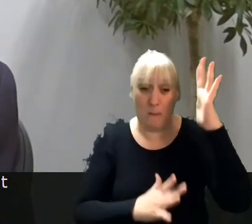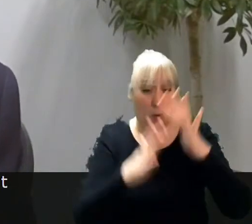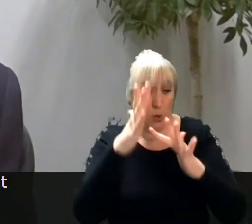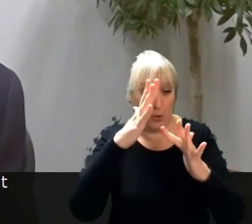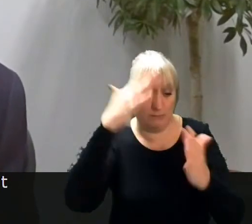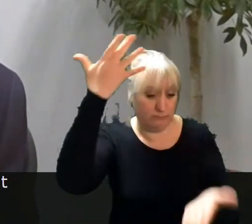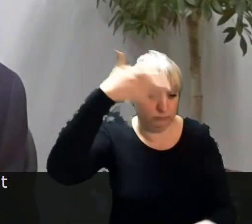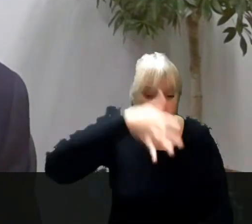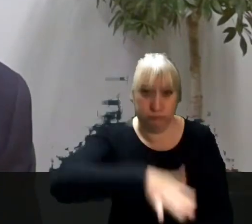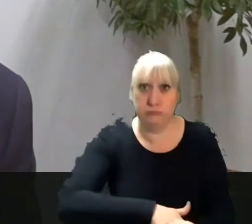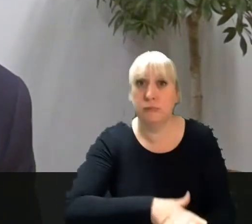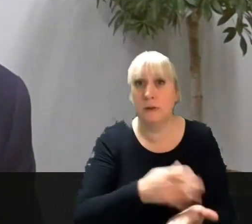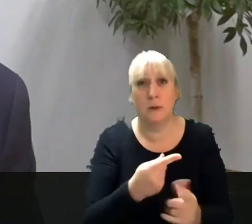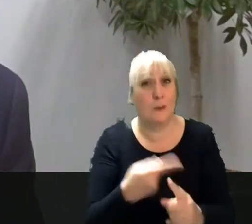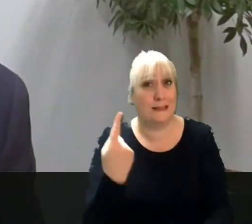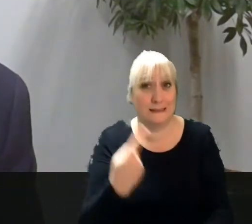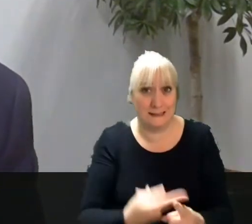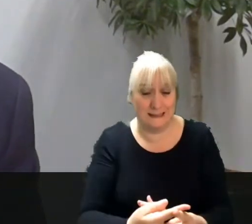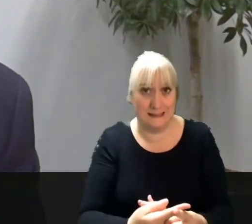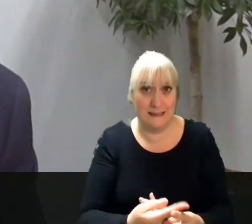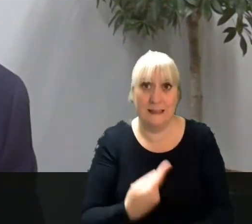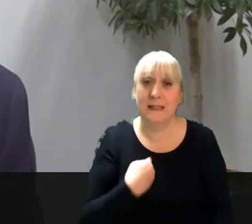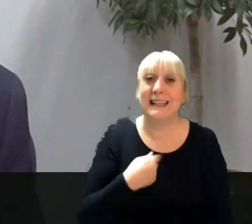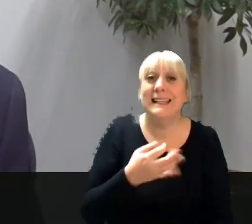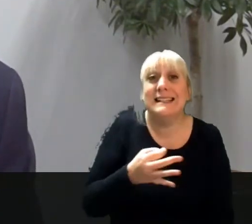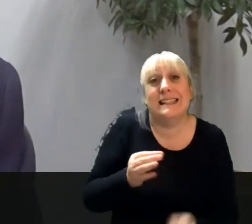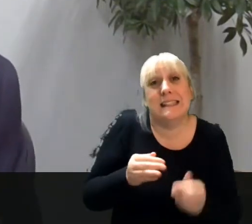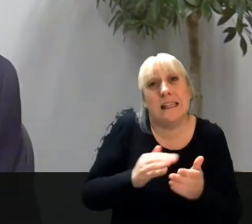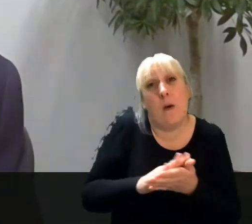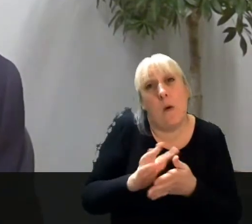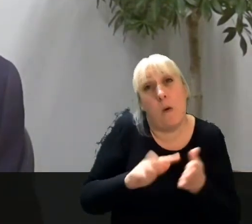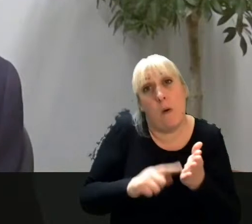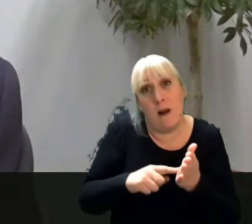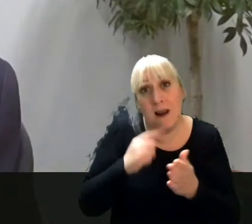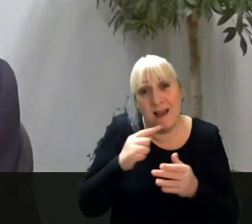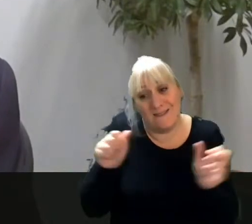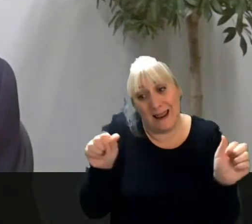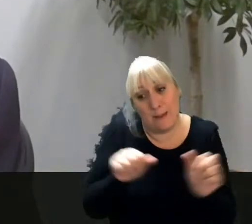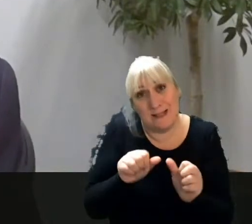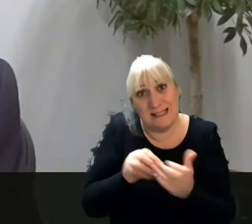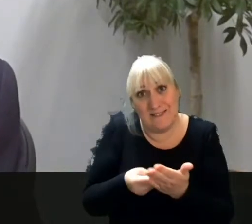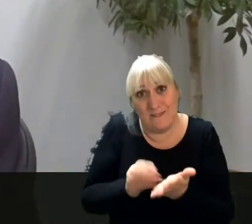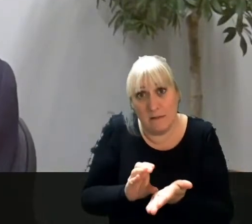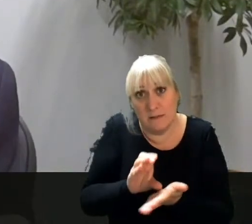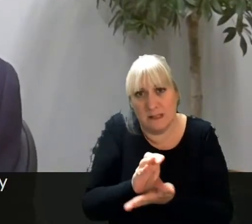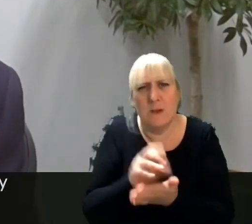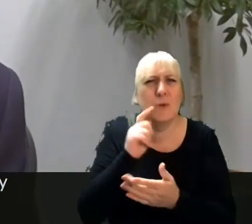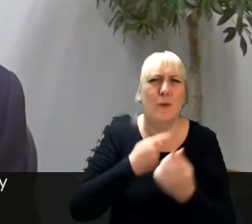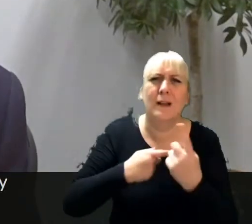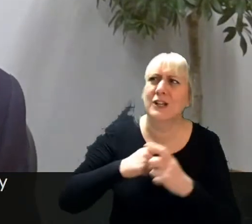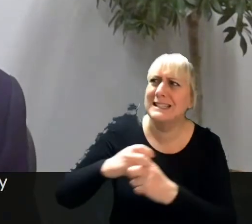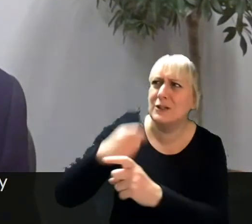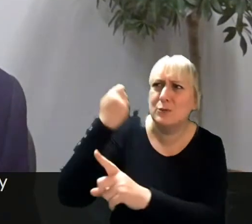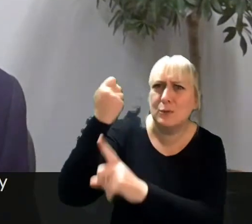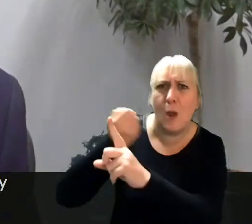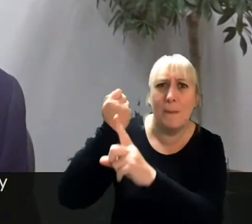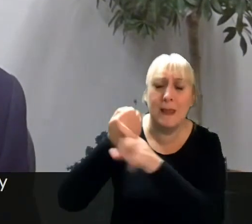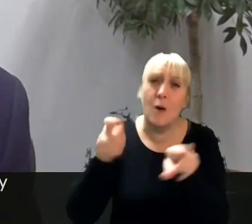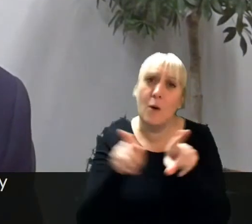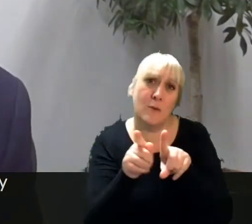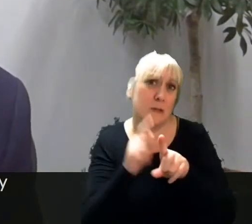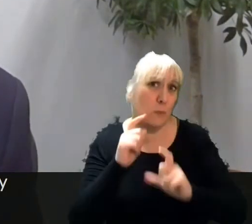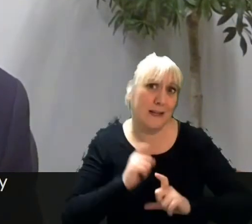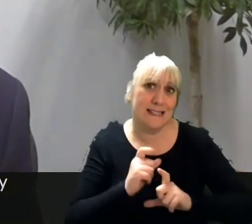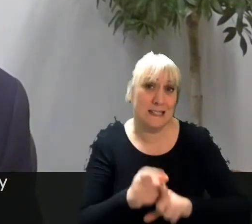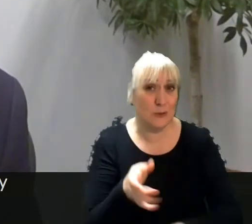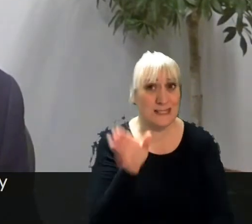got limited funds to pay for ourselves, but we'll continue to lobby. We're also going to make sure that we continue to listen to people like you about what more things we can do